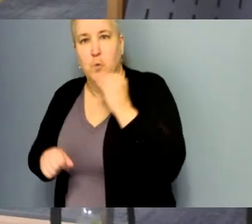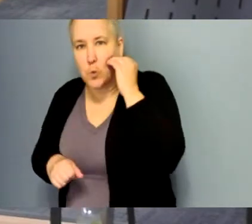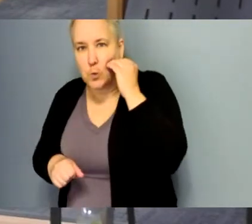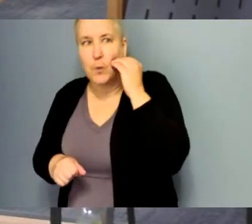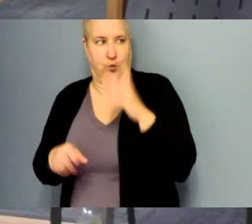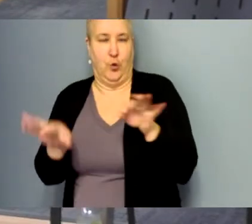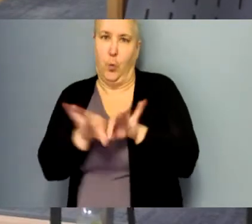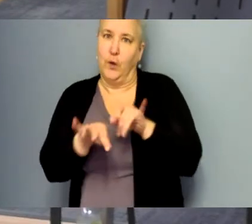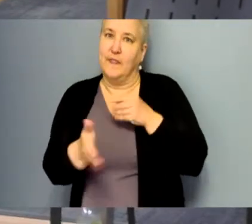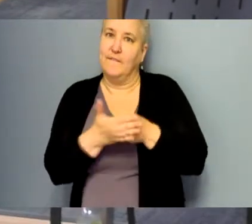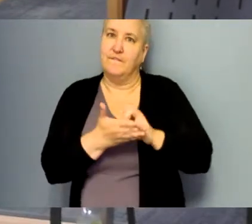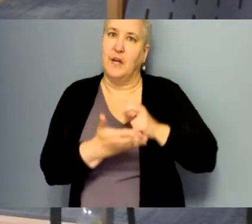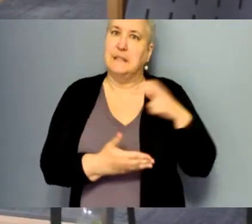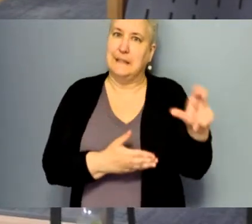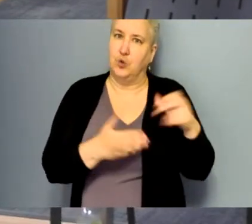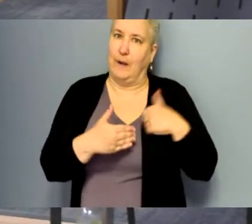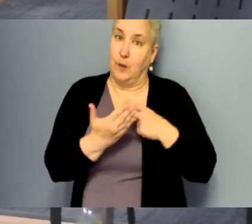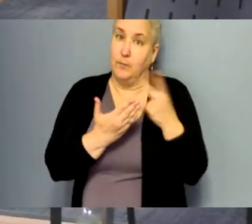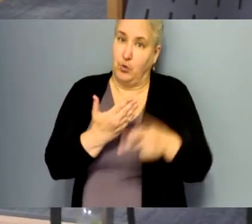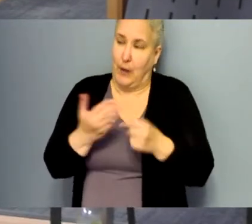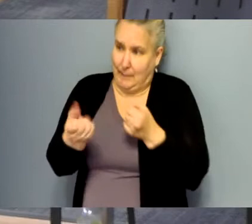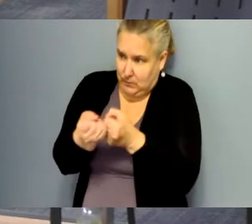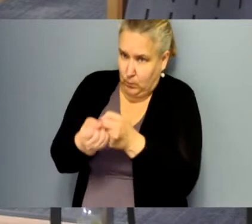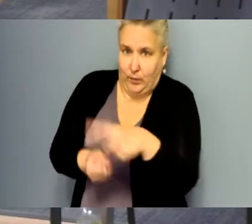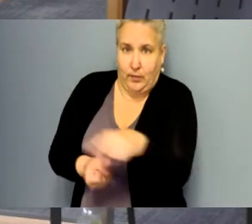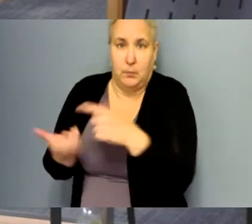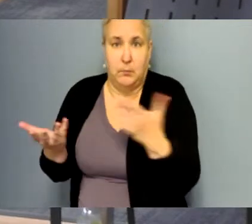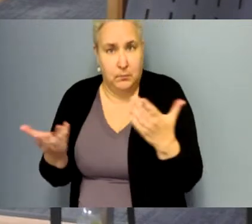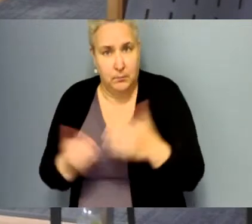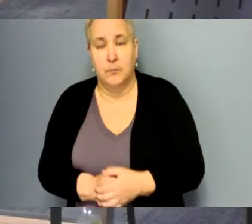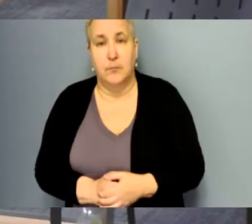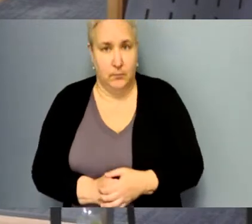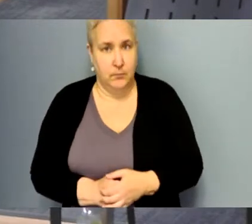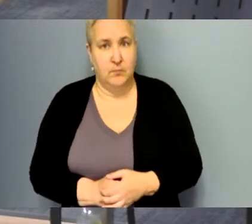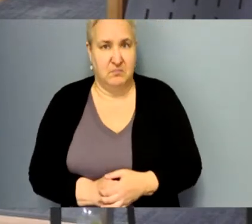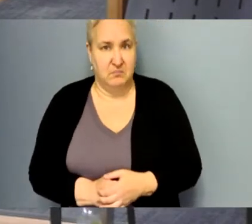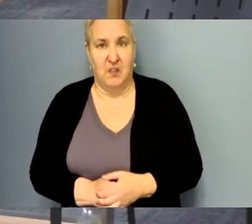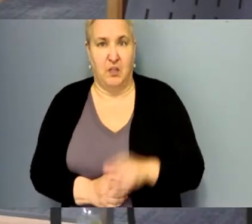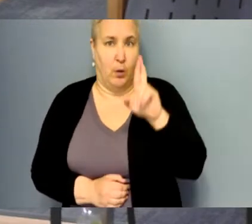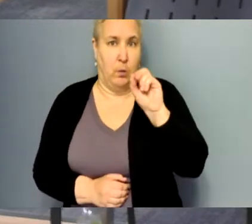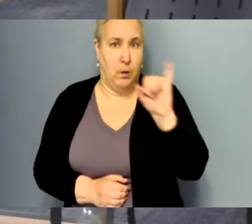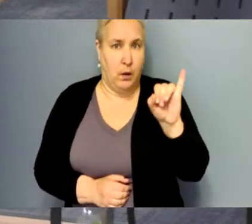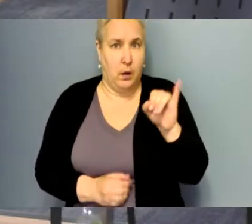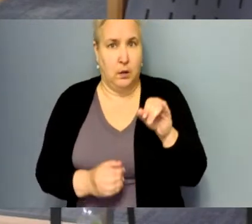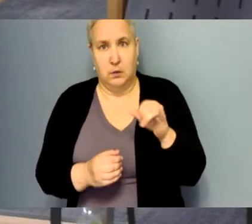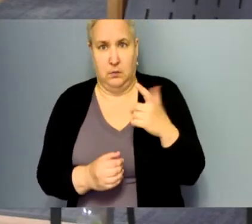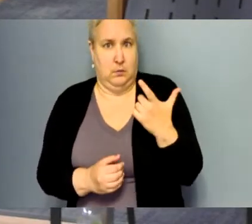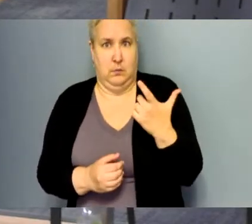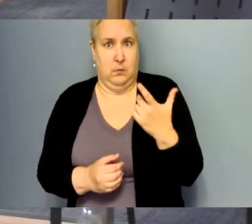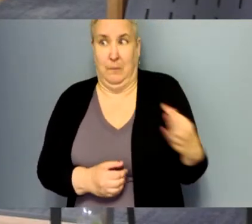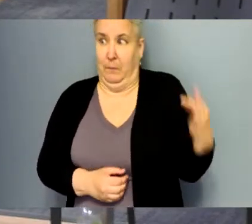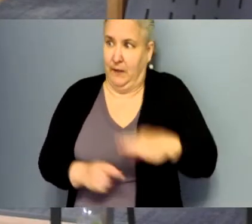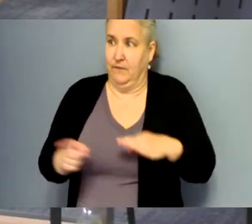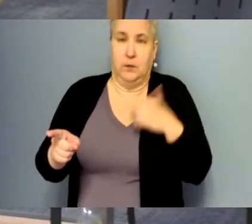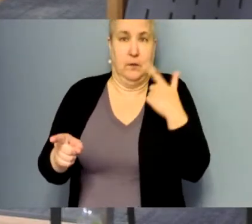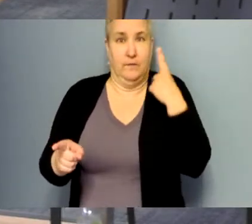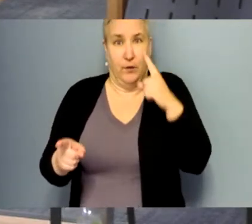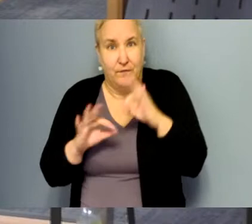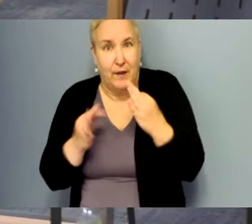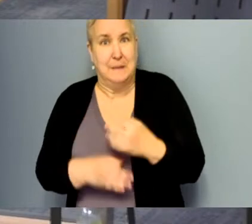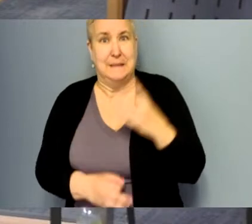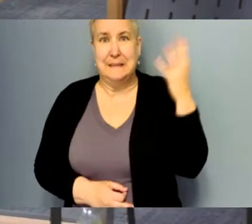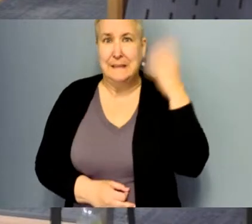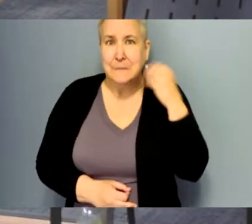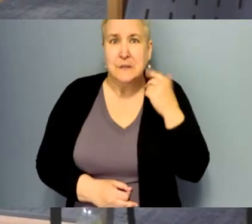funding to have that program be supported. The return on investment is pretty high for the families who are experiencing